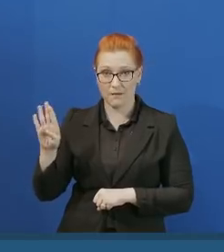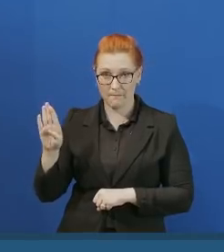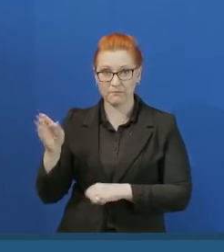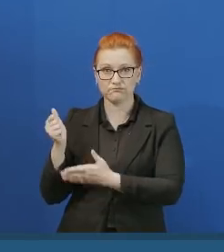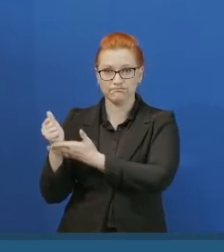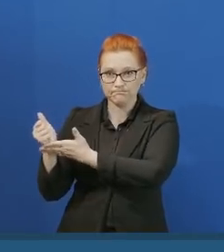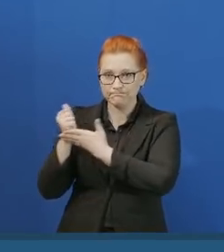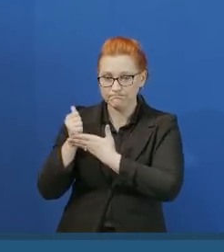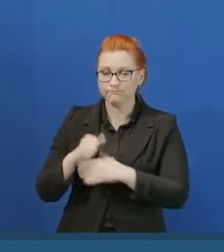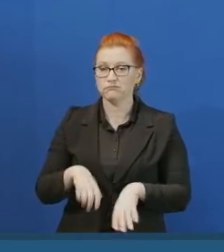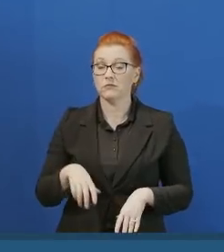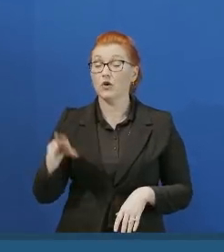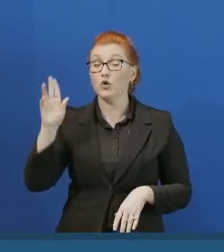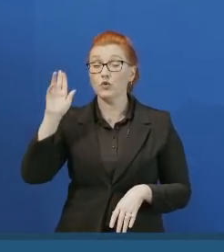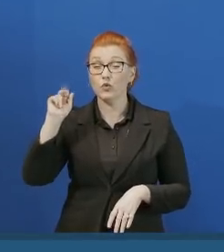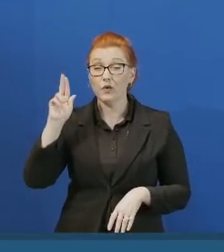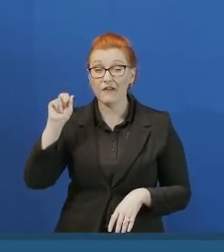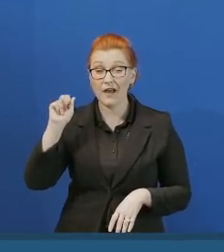funding